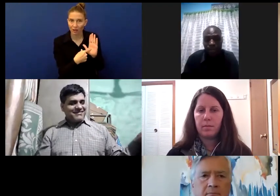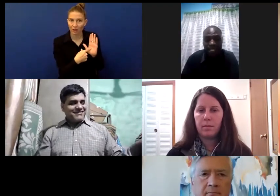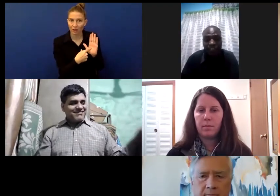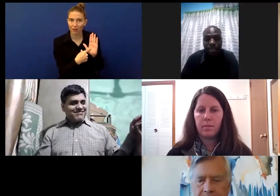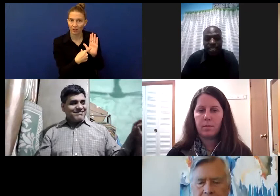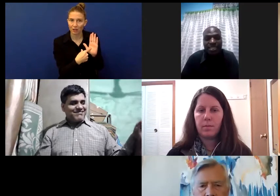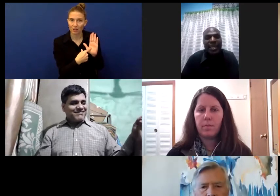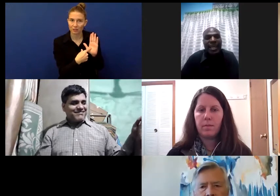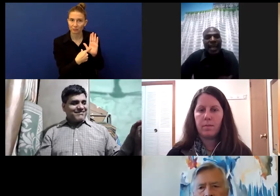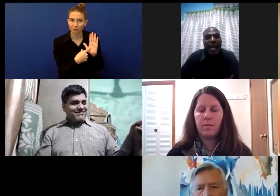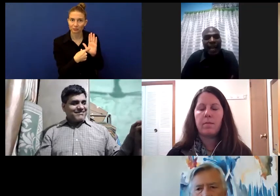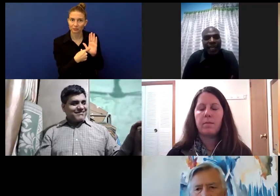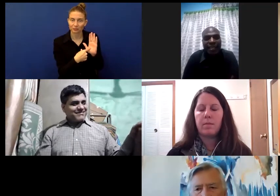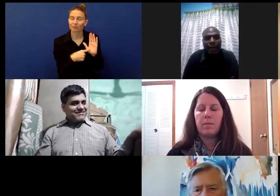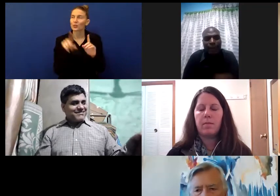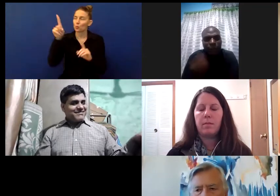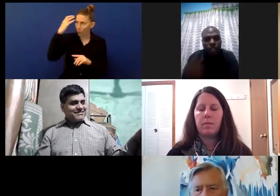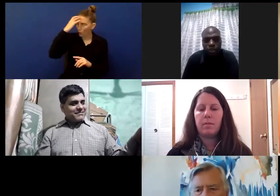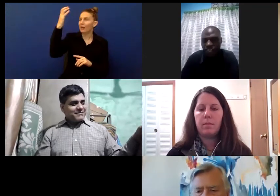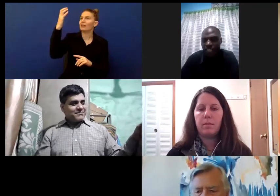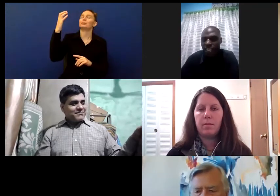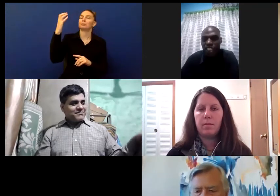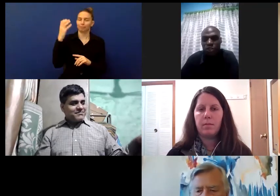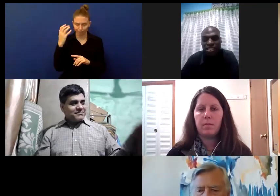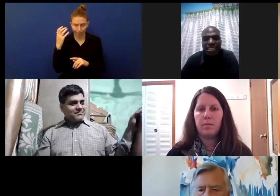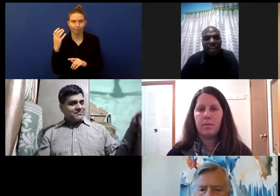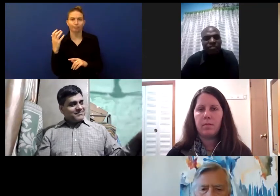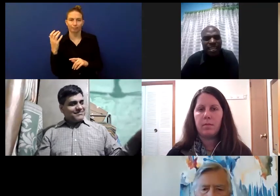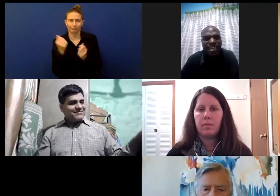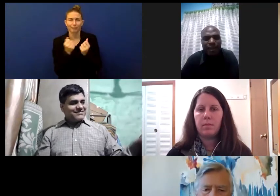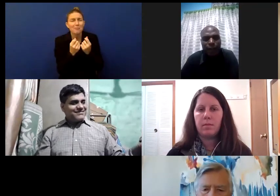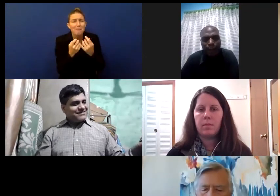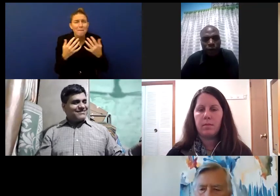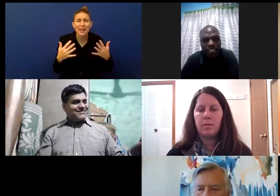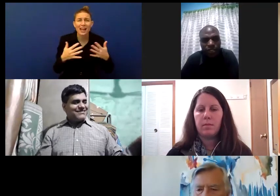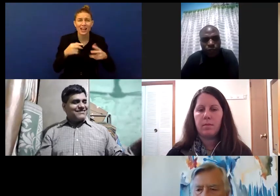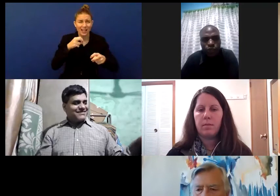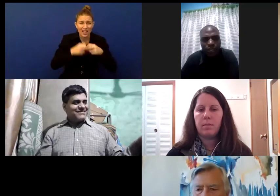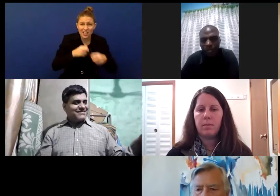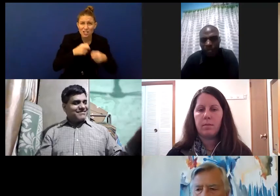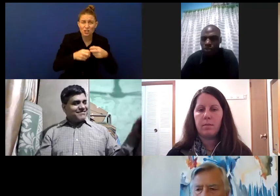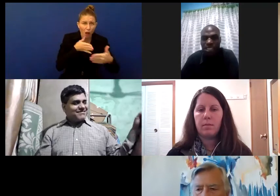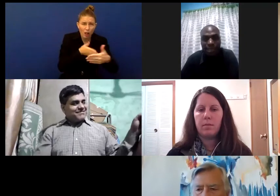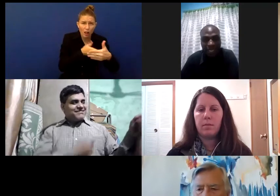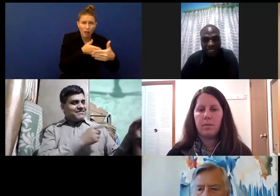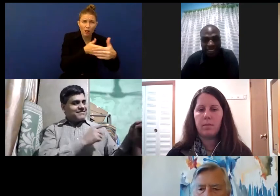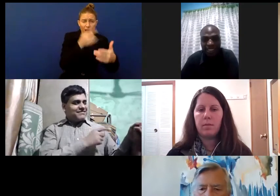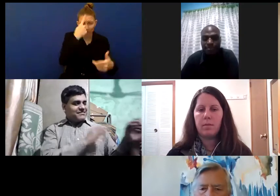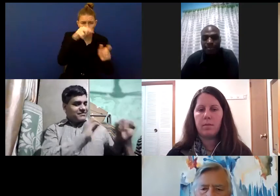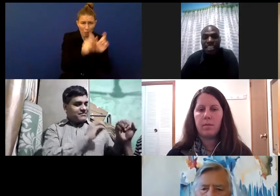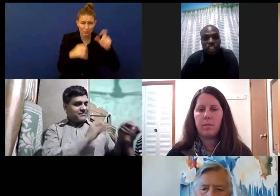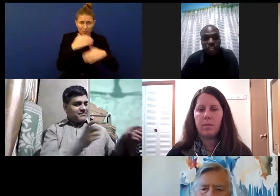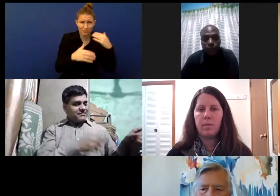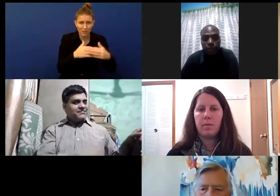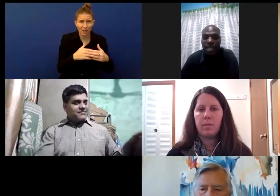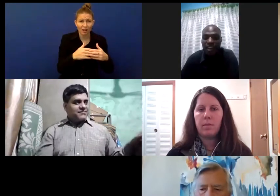by the government. And most of the issues that have been critical to the persons with disabilities